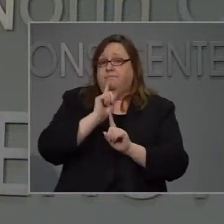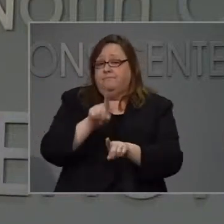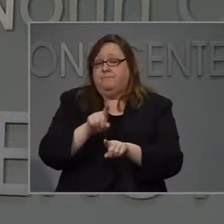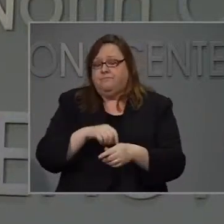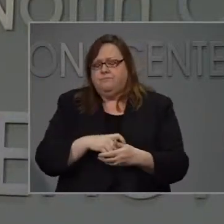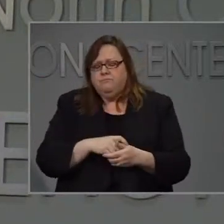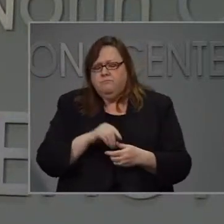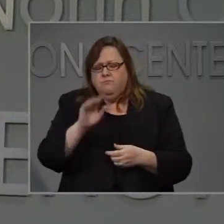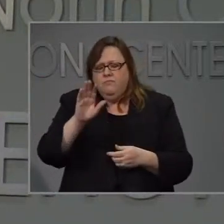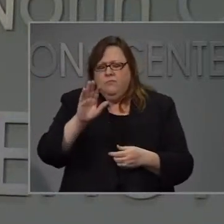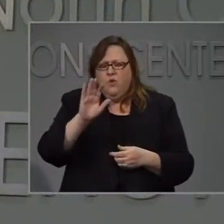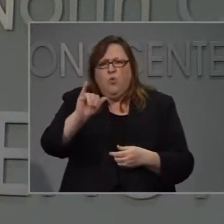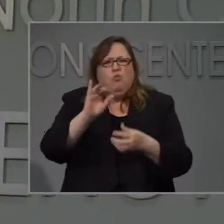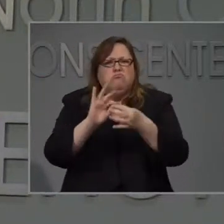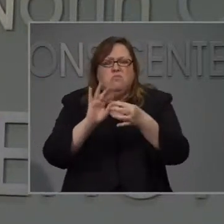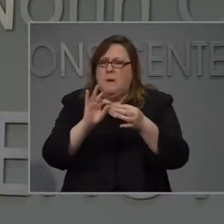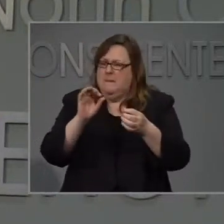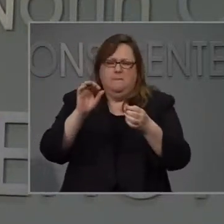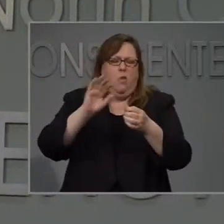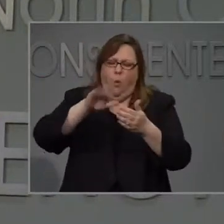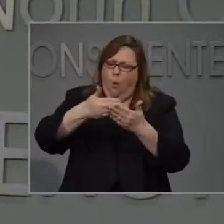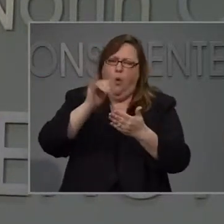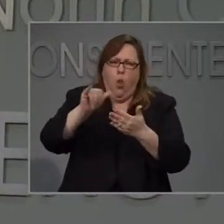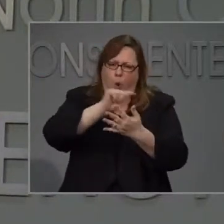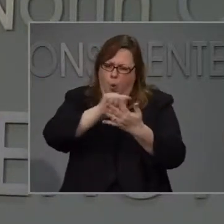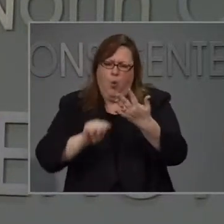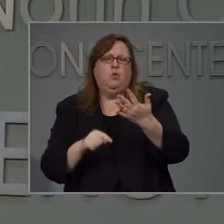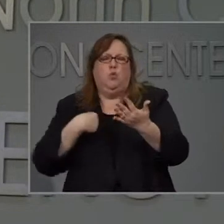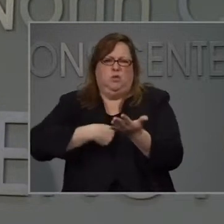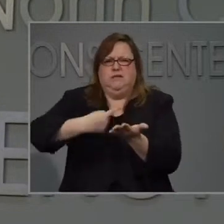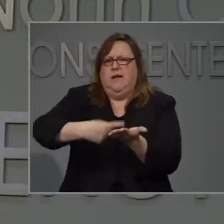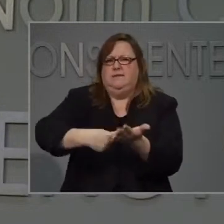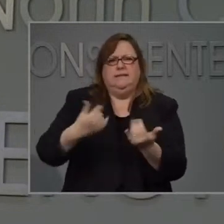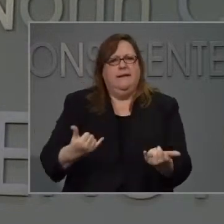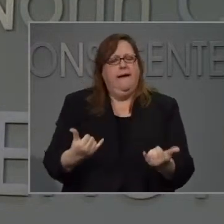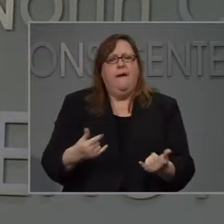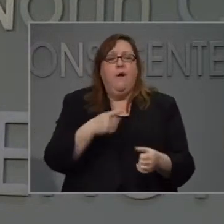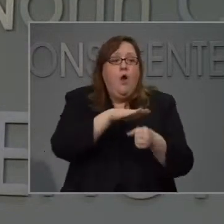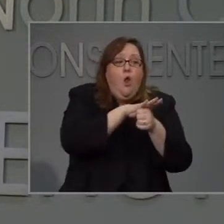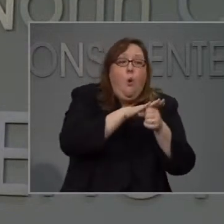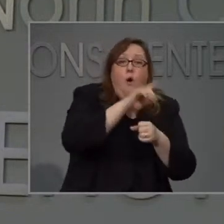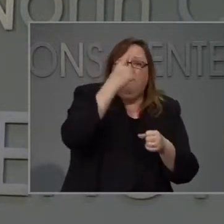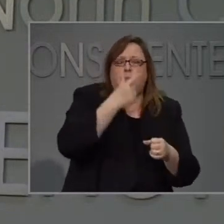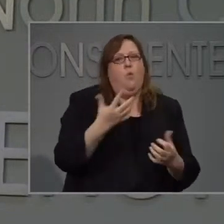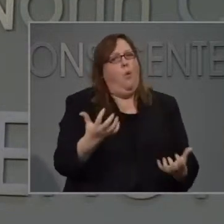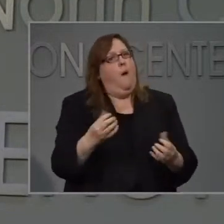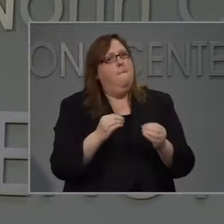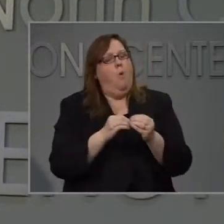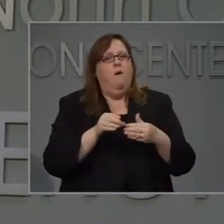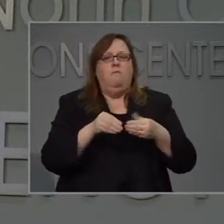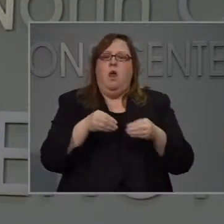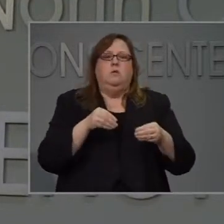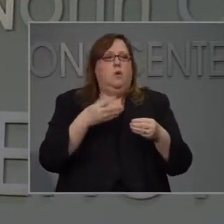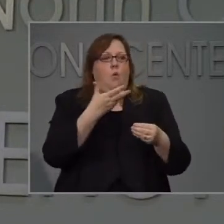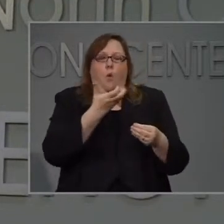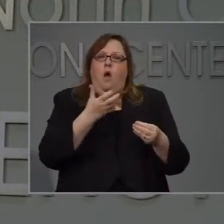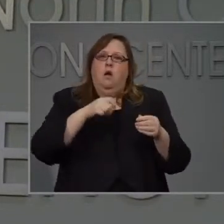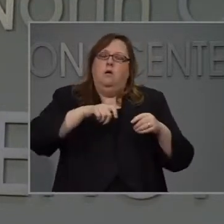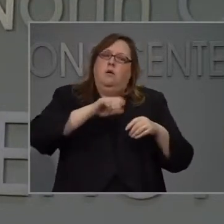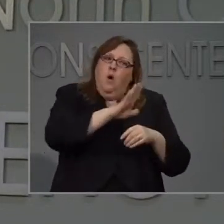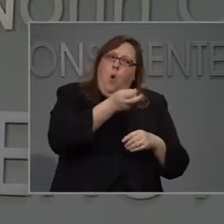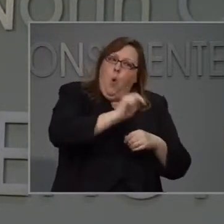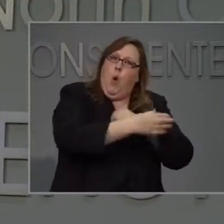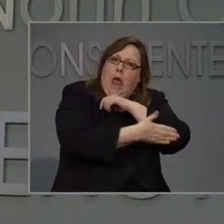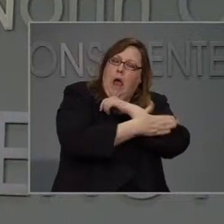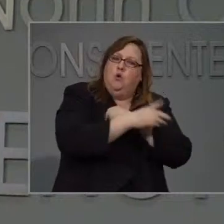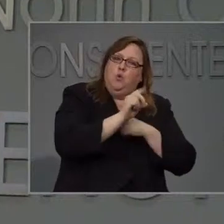of input from local government officials who want more freedom to do their own thing in their own county.